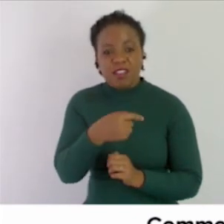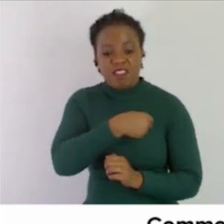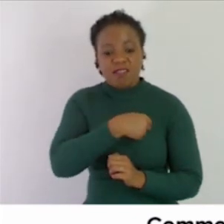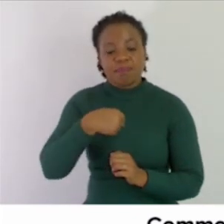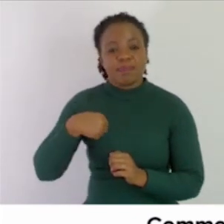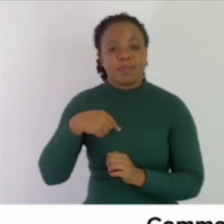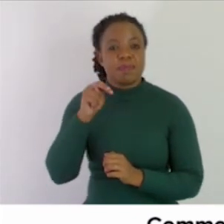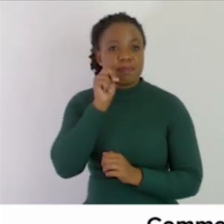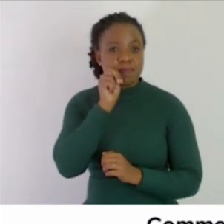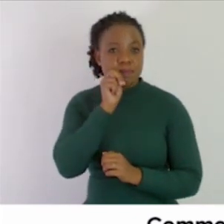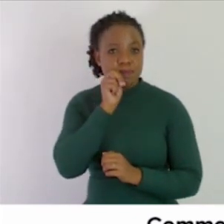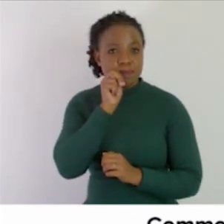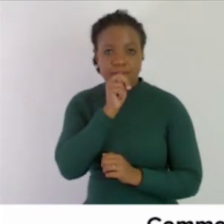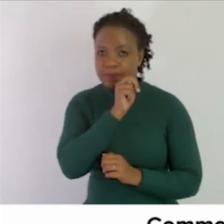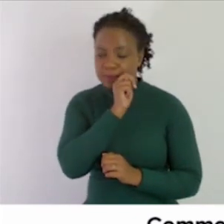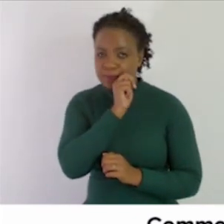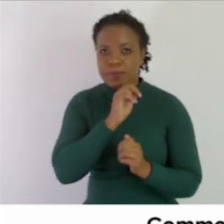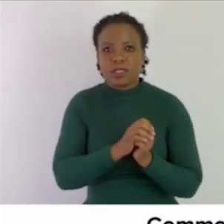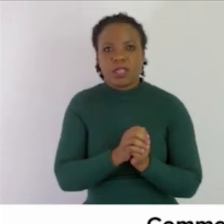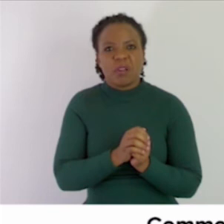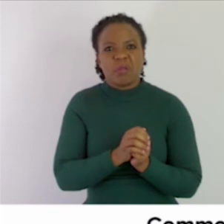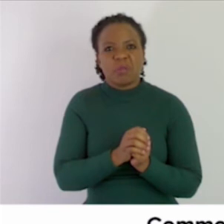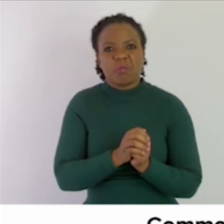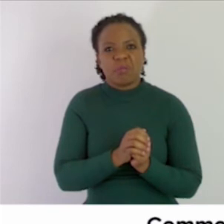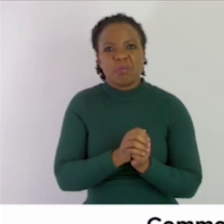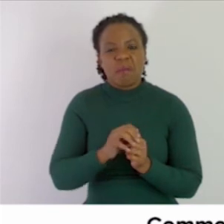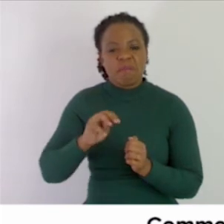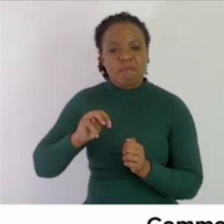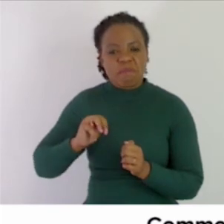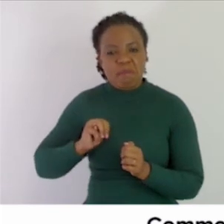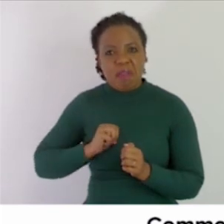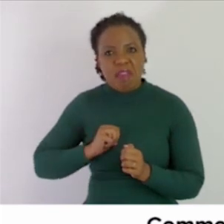gender nouns that we refer to as, or we call neuter.